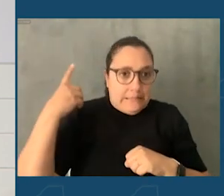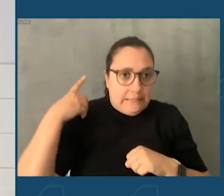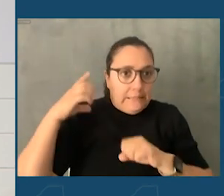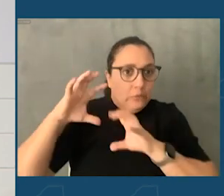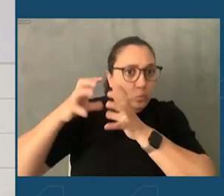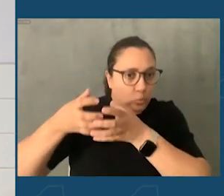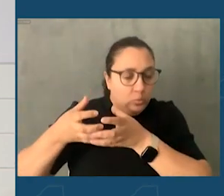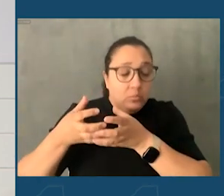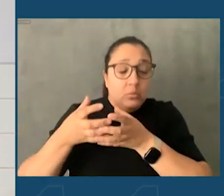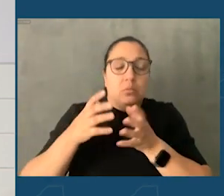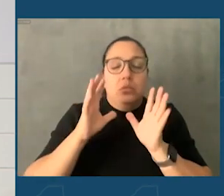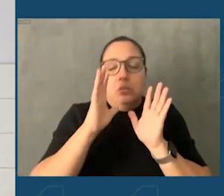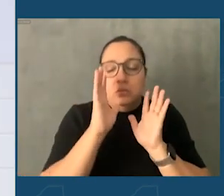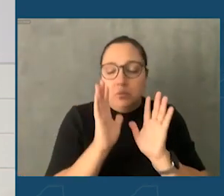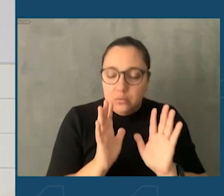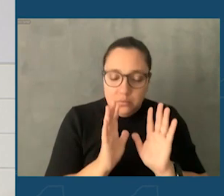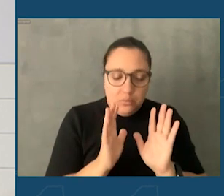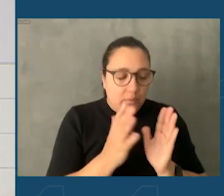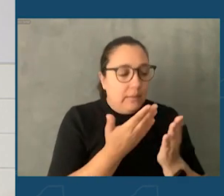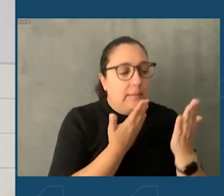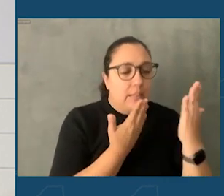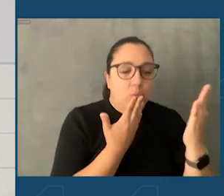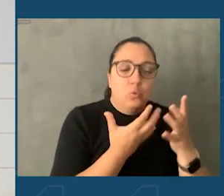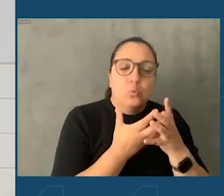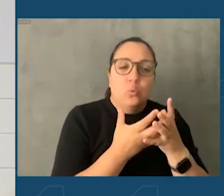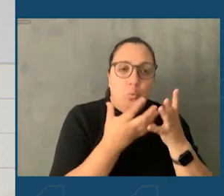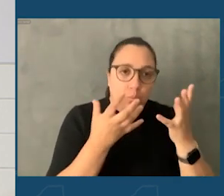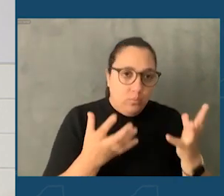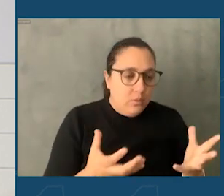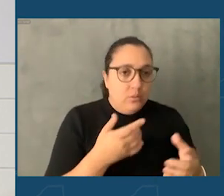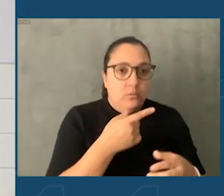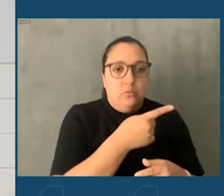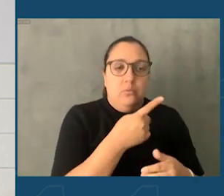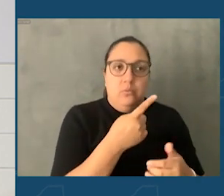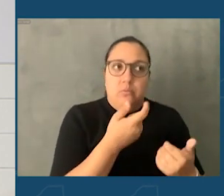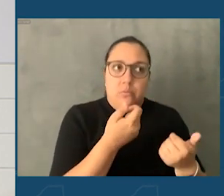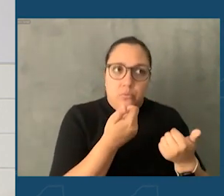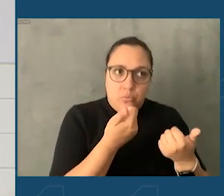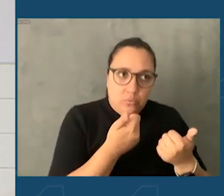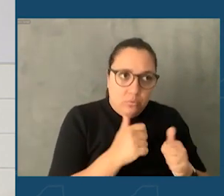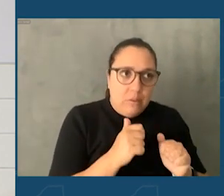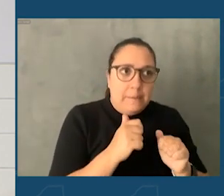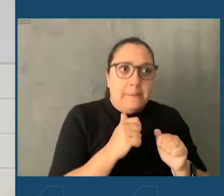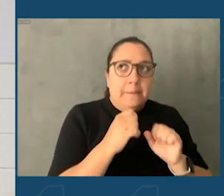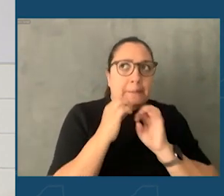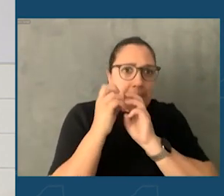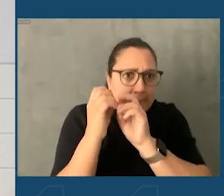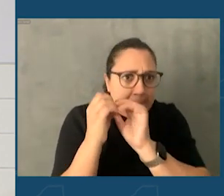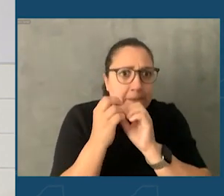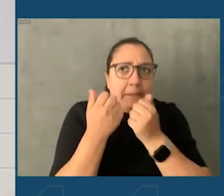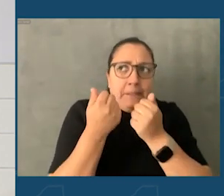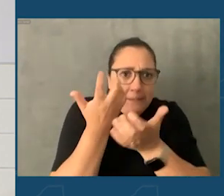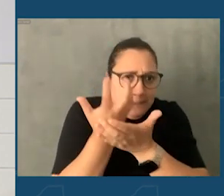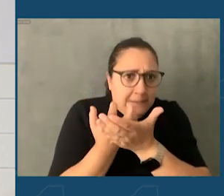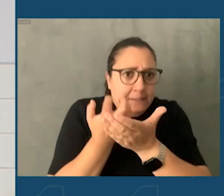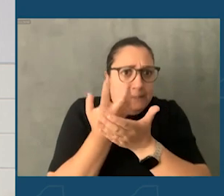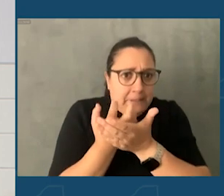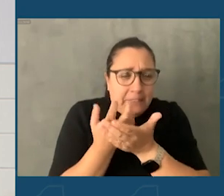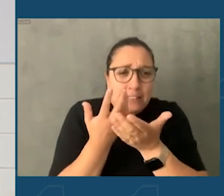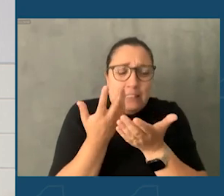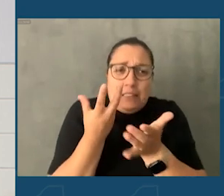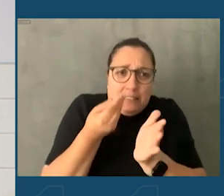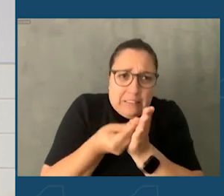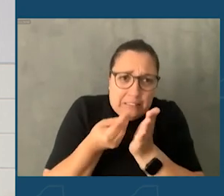enough for really pushing to get the resources here with our minority leader in